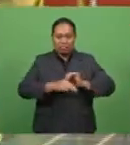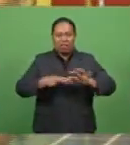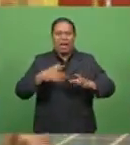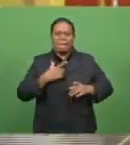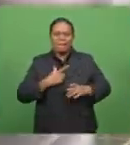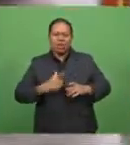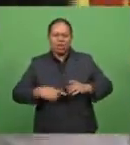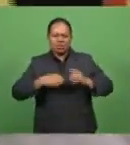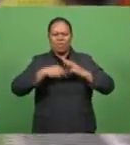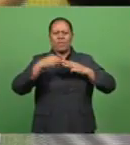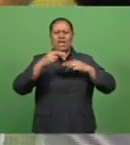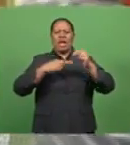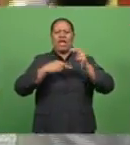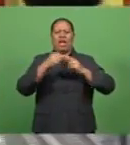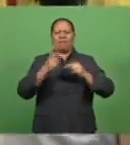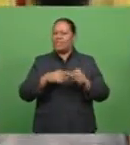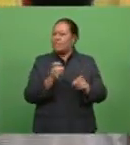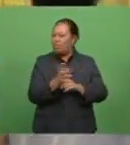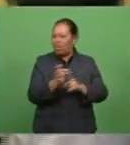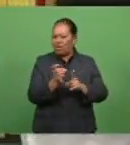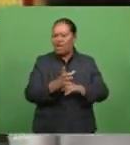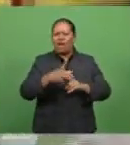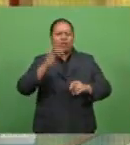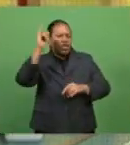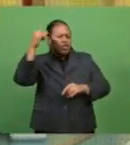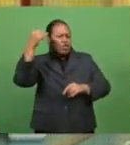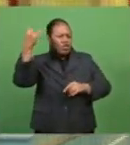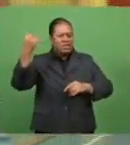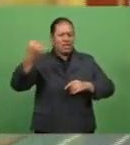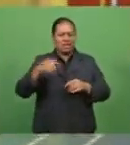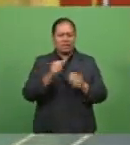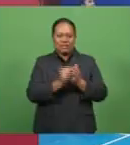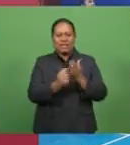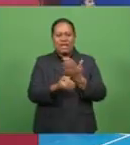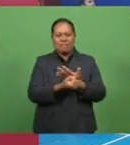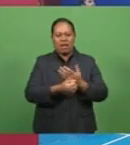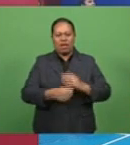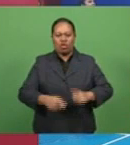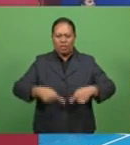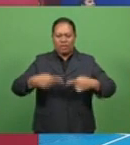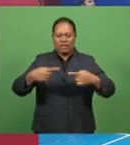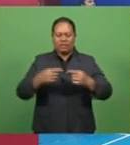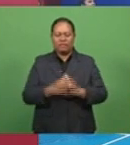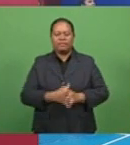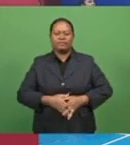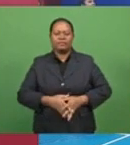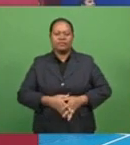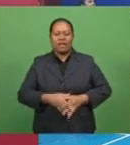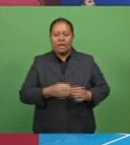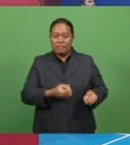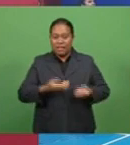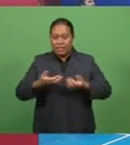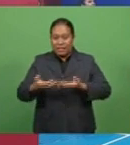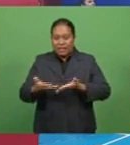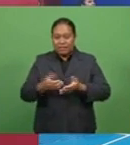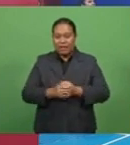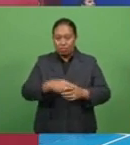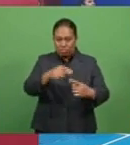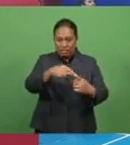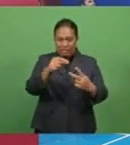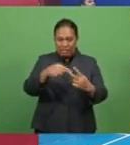as build-up matches to the World Junior Championship in September. It would have given at least the